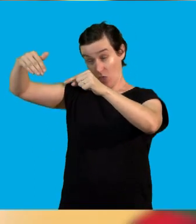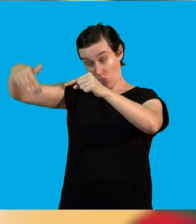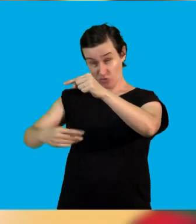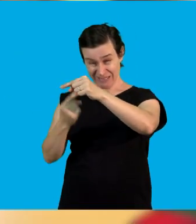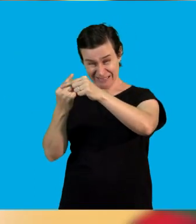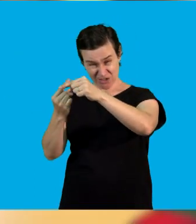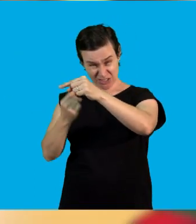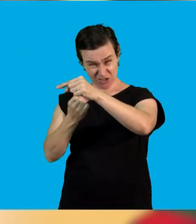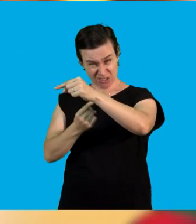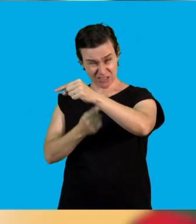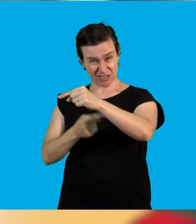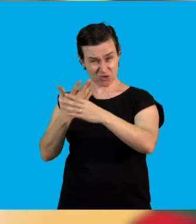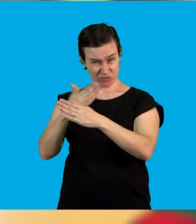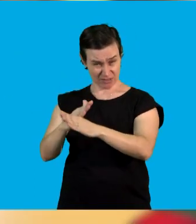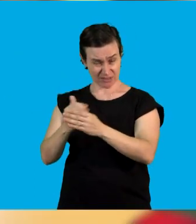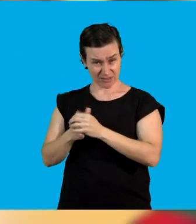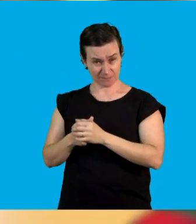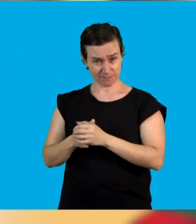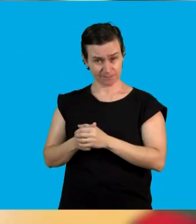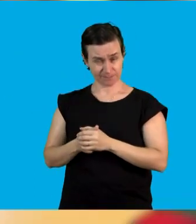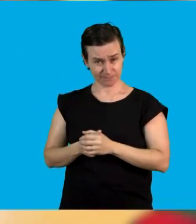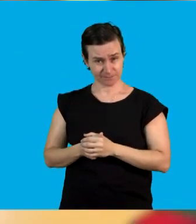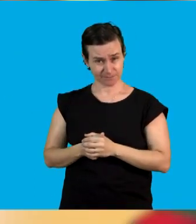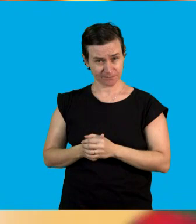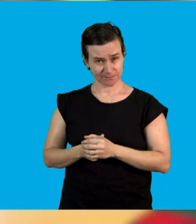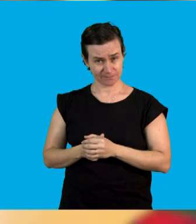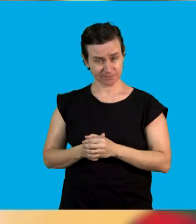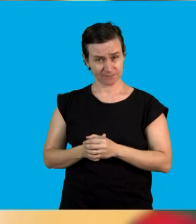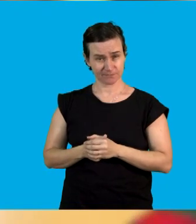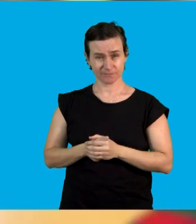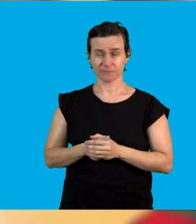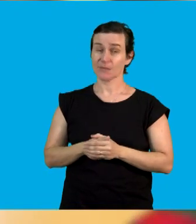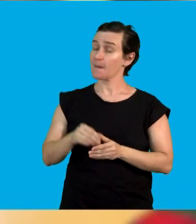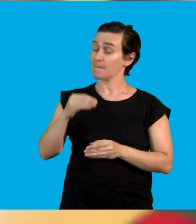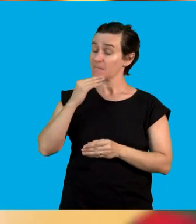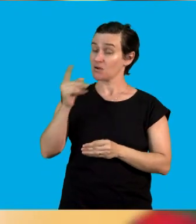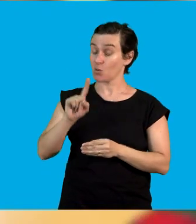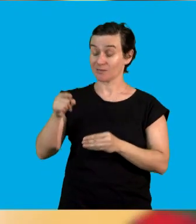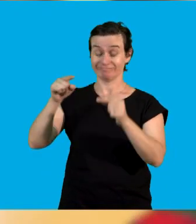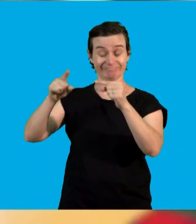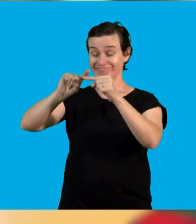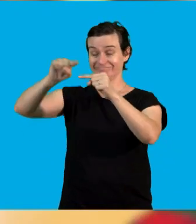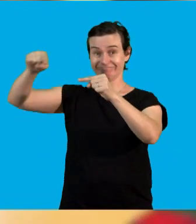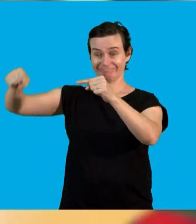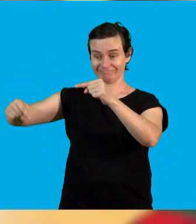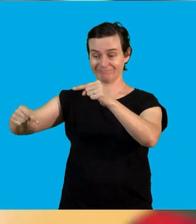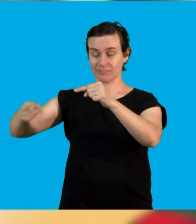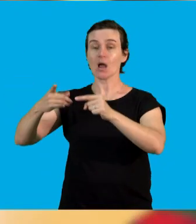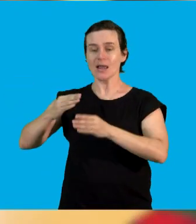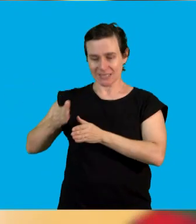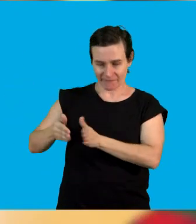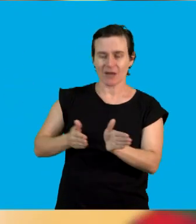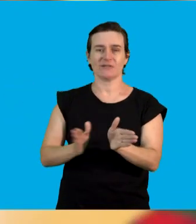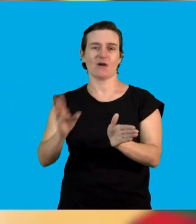is moving from the terminals, from the battery, throughout the entire circuit, at a particular point, the charge has to divide so that